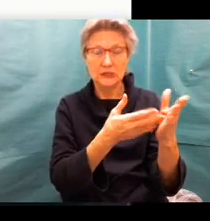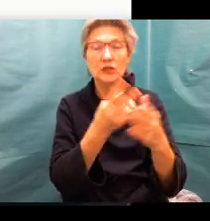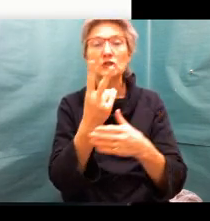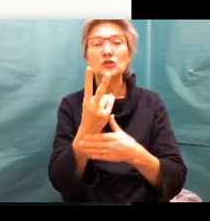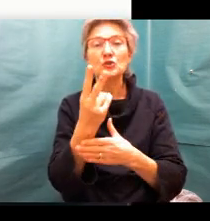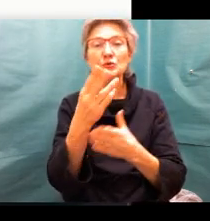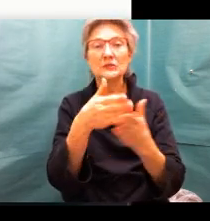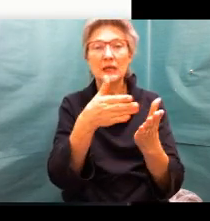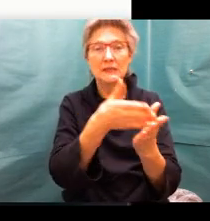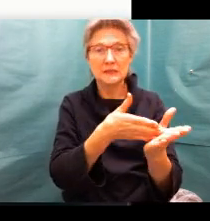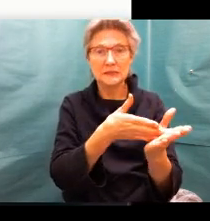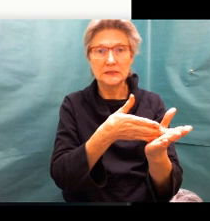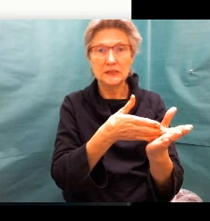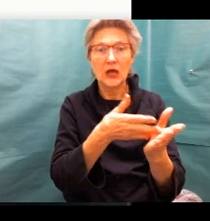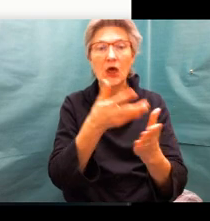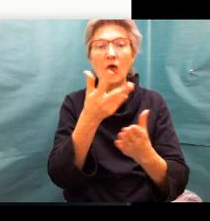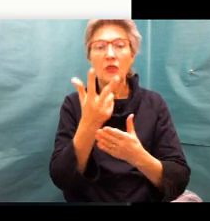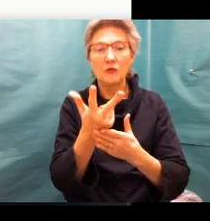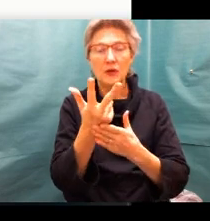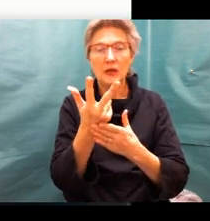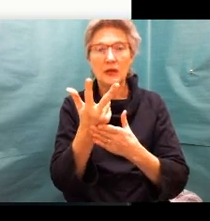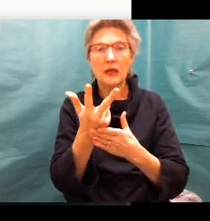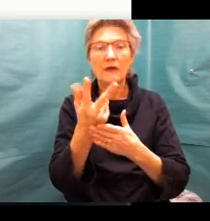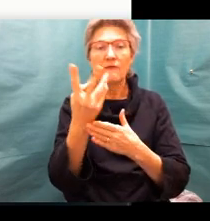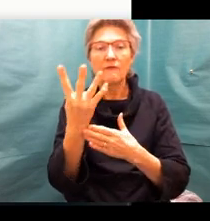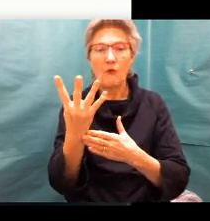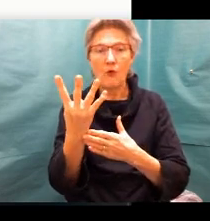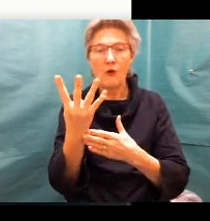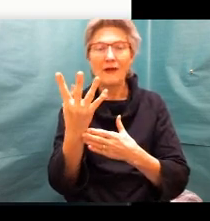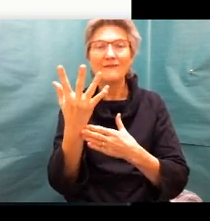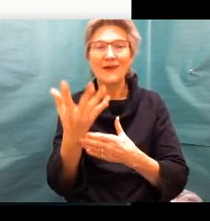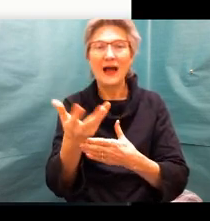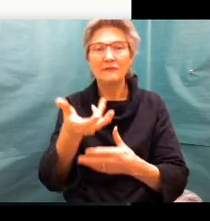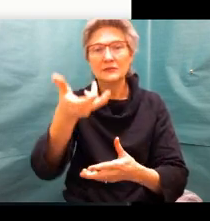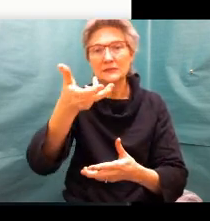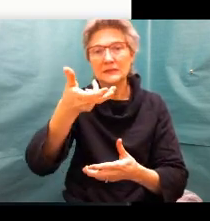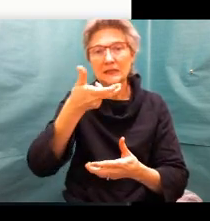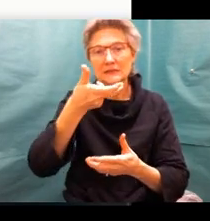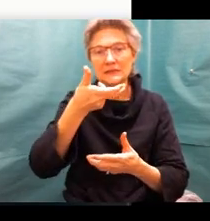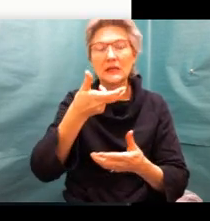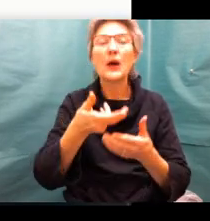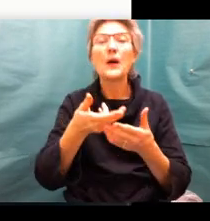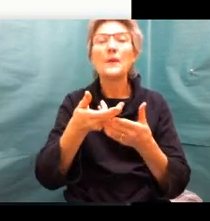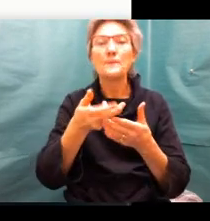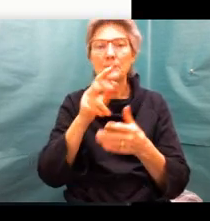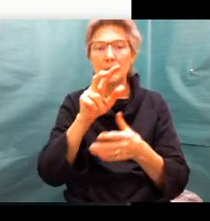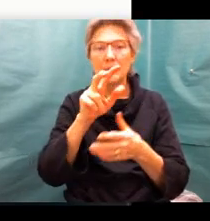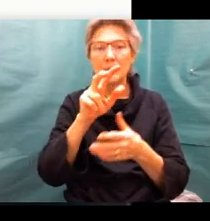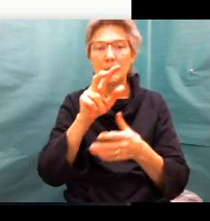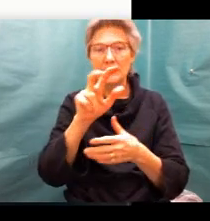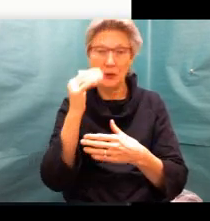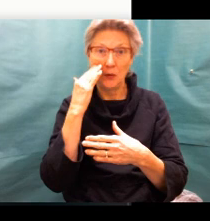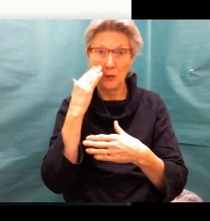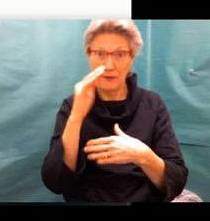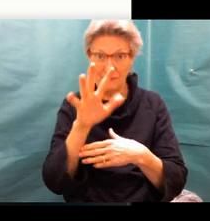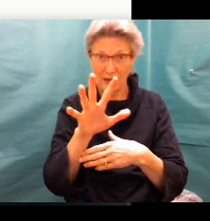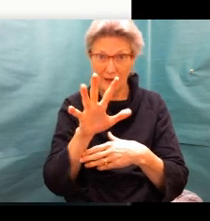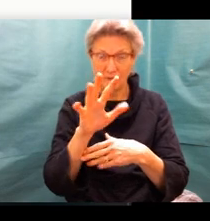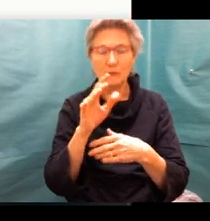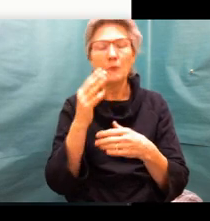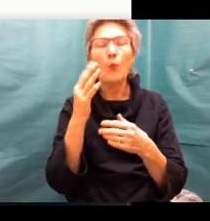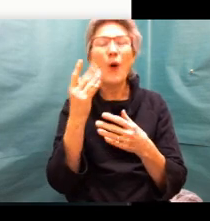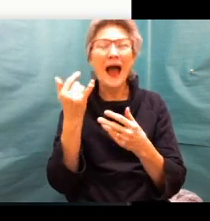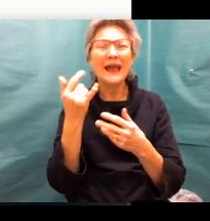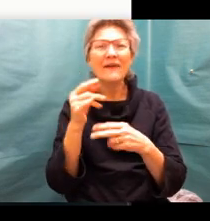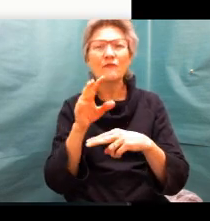2 slices, 3, 4, and 5, which we know we had 5 because our fraction was 5/6,